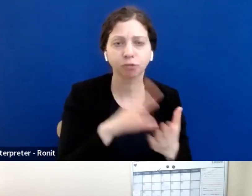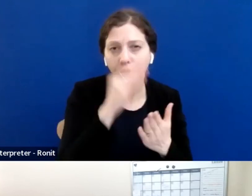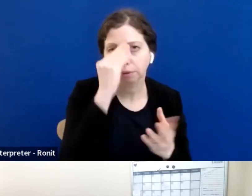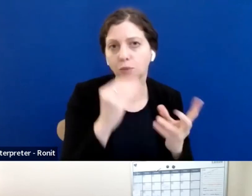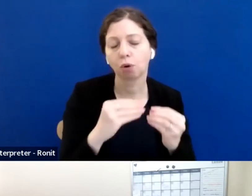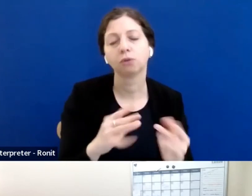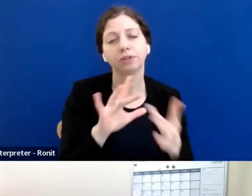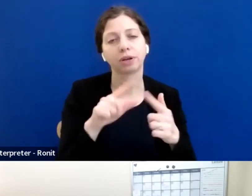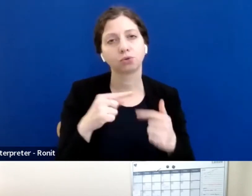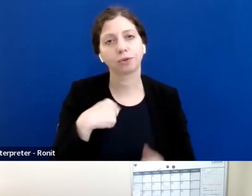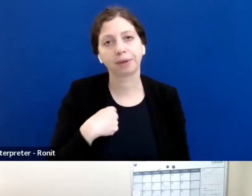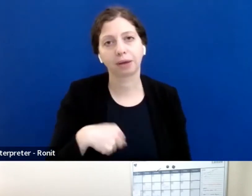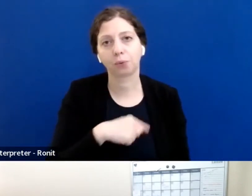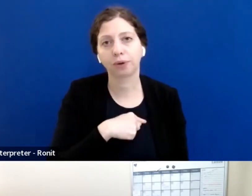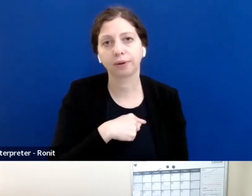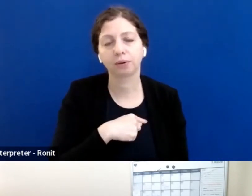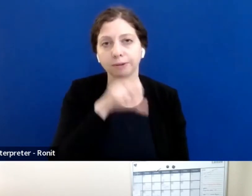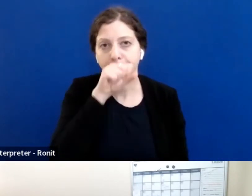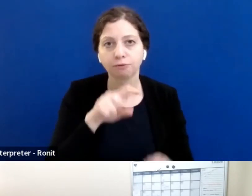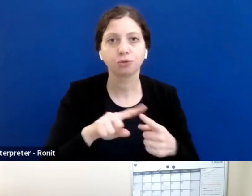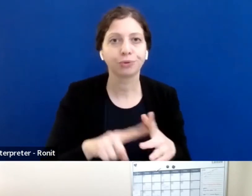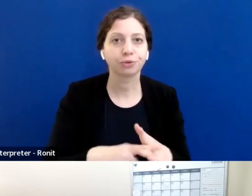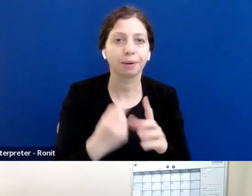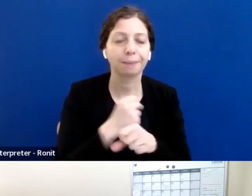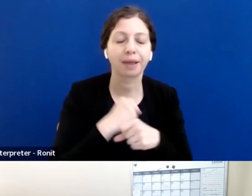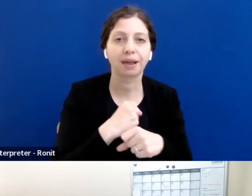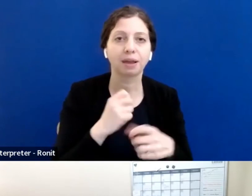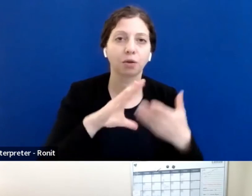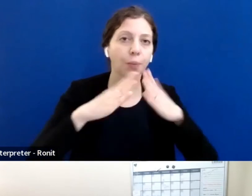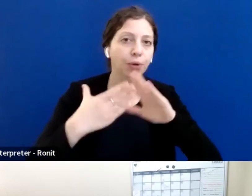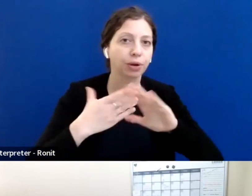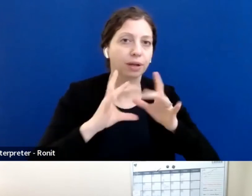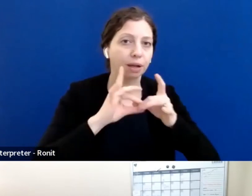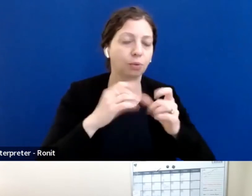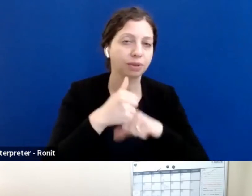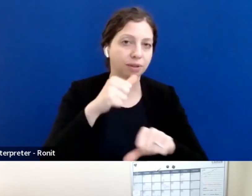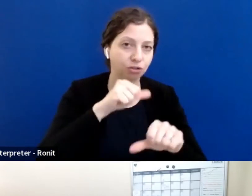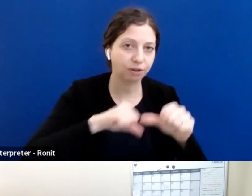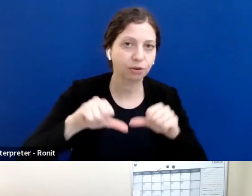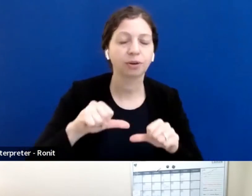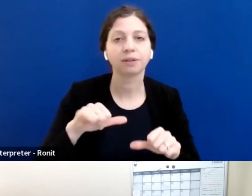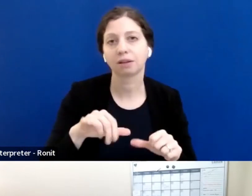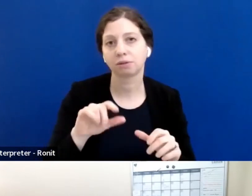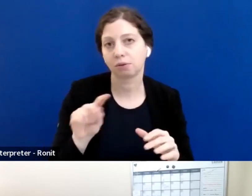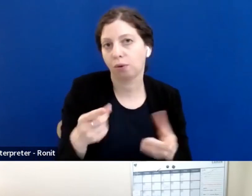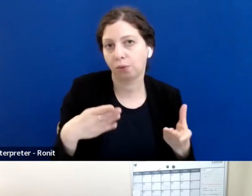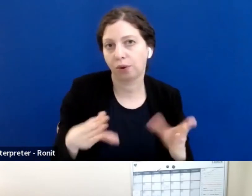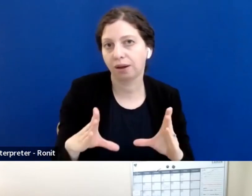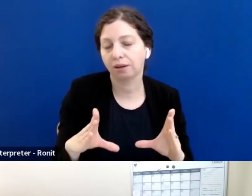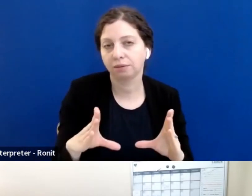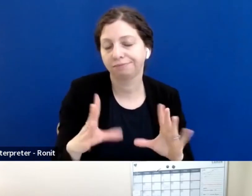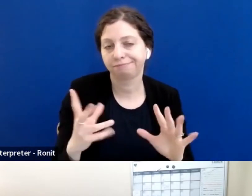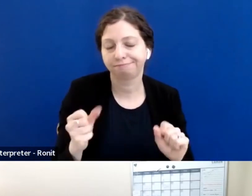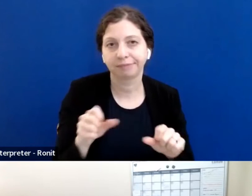to me. We would love to start making those community connections with each other. That's the only way that word of